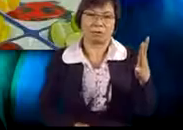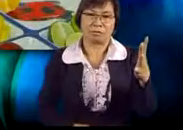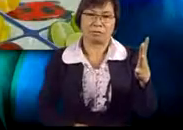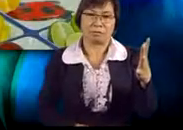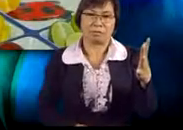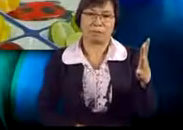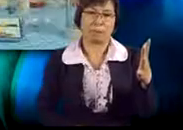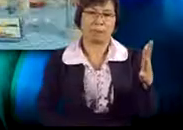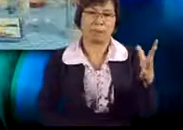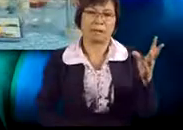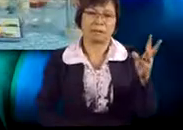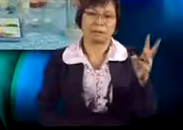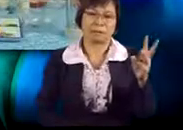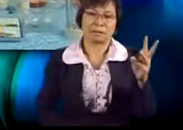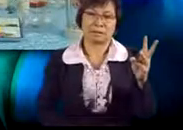5,